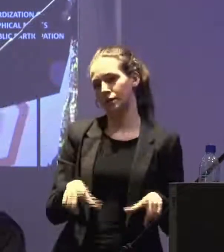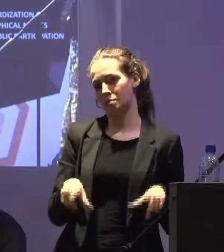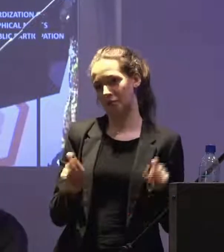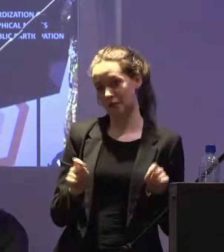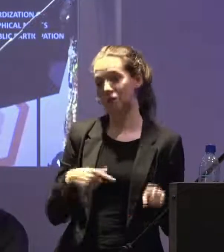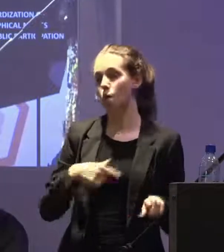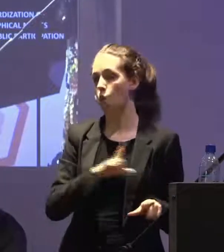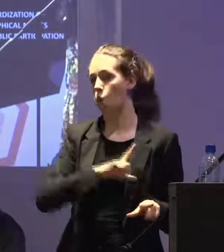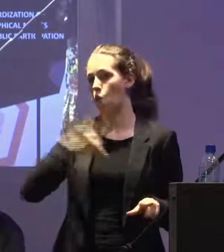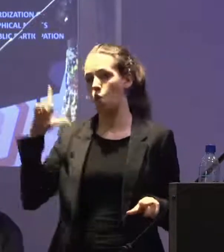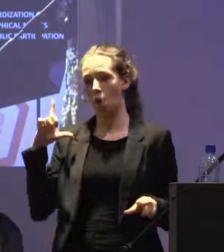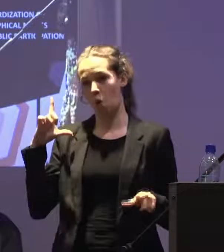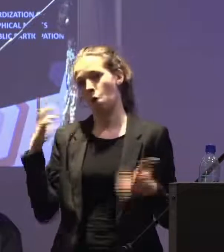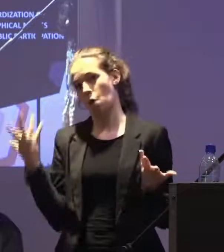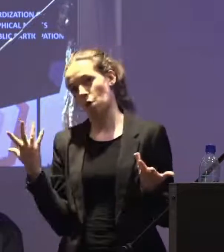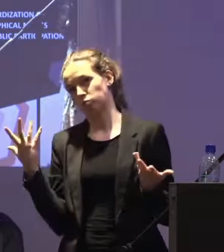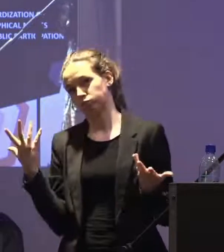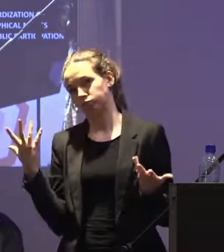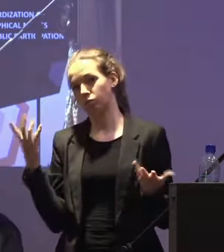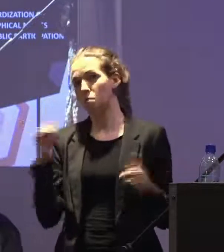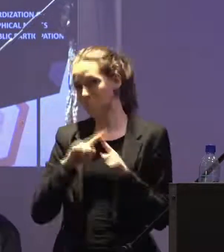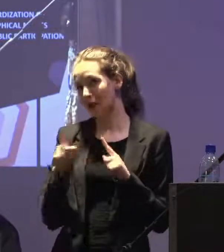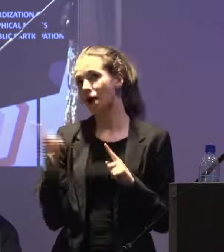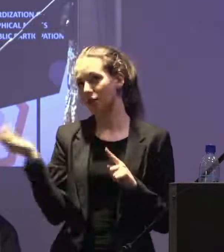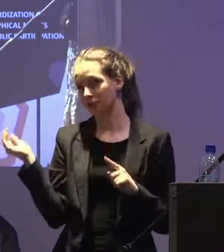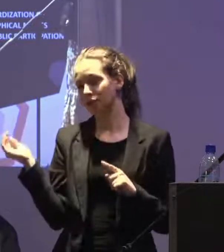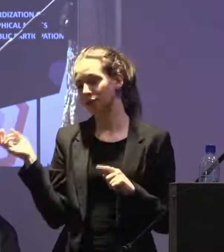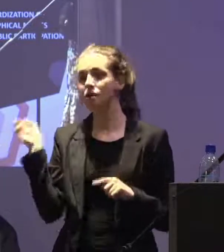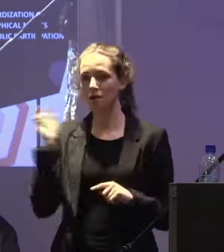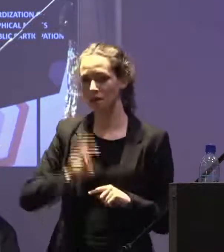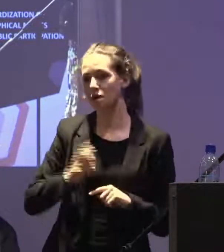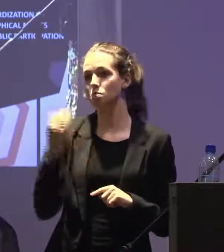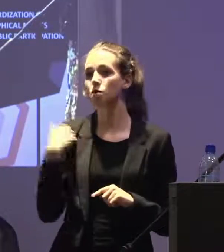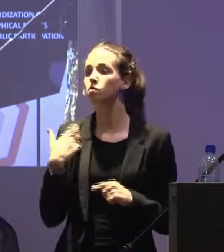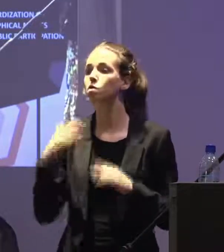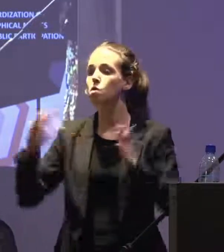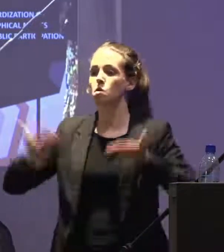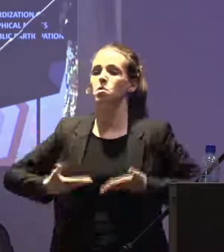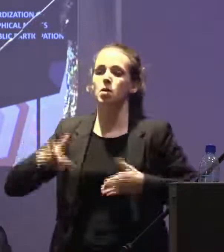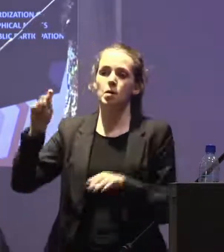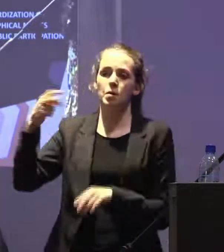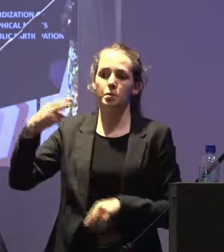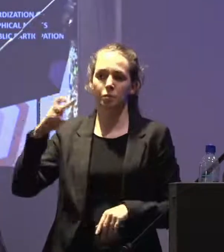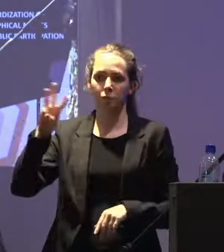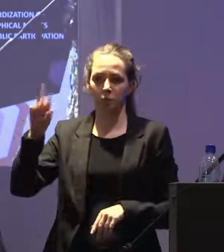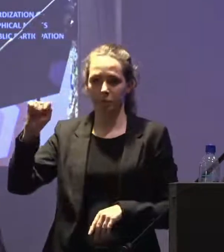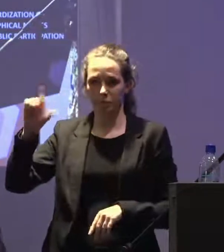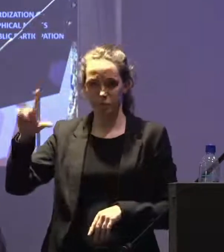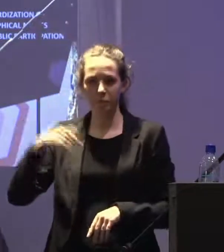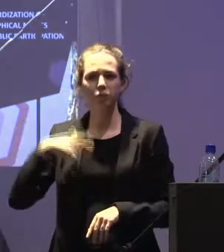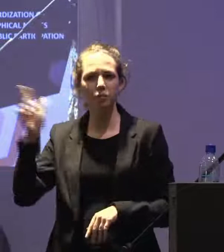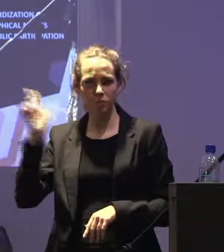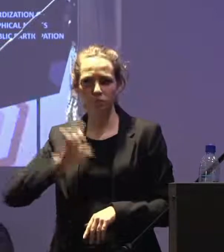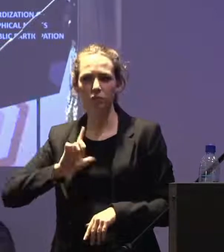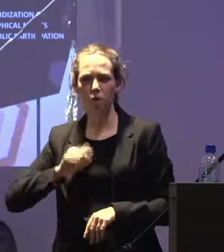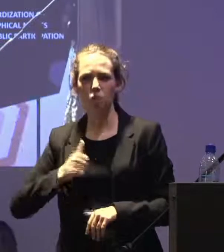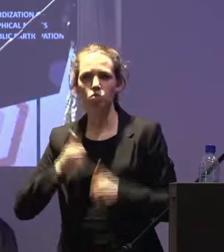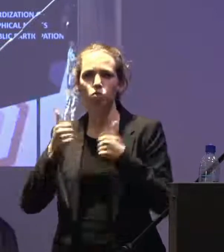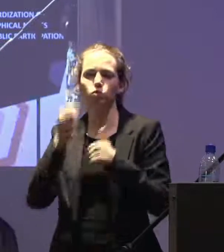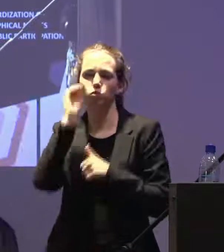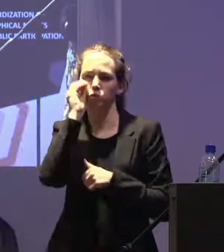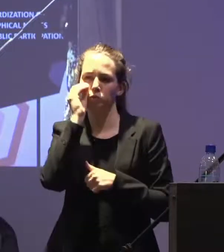but he came earlier. Councillor Twala, welcome. But also I was told good news that